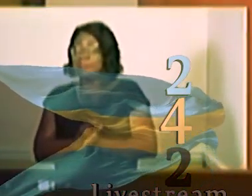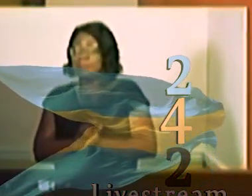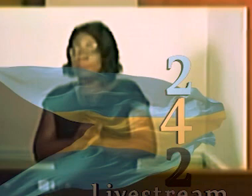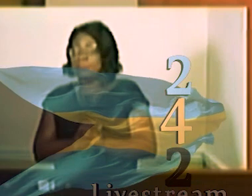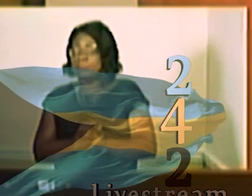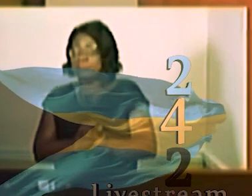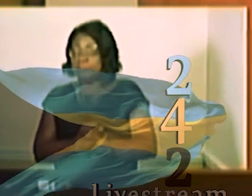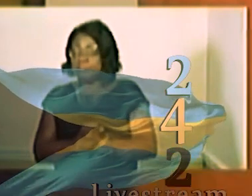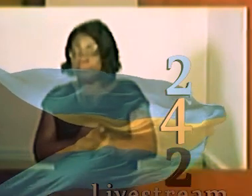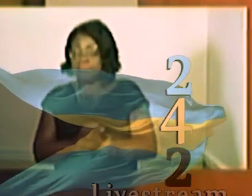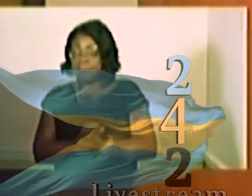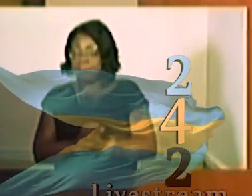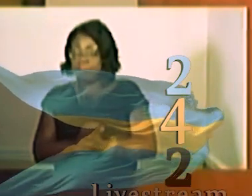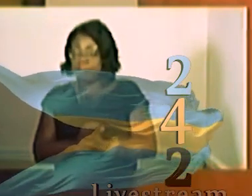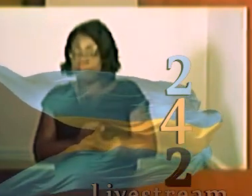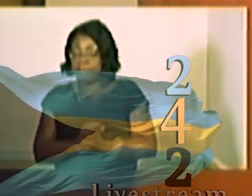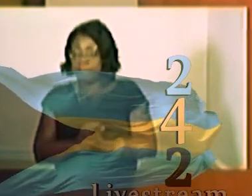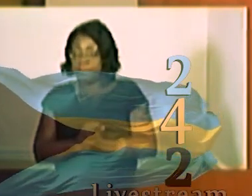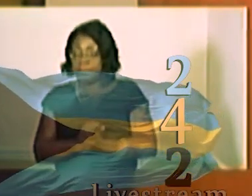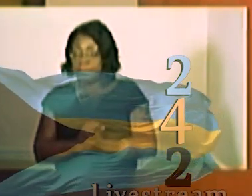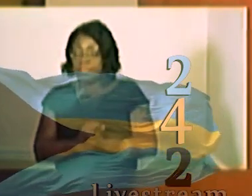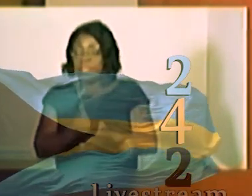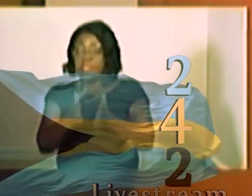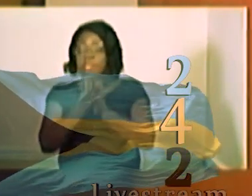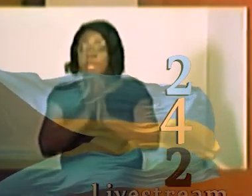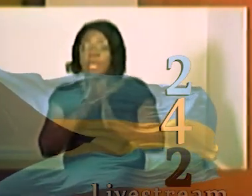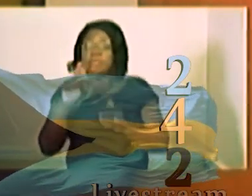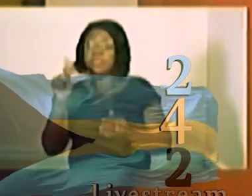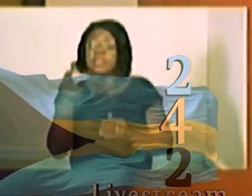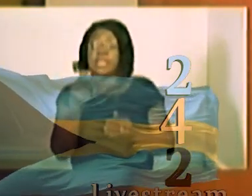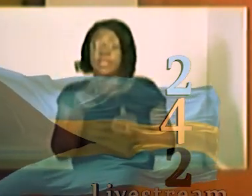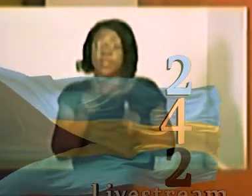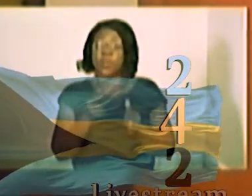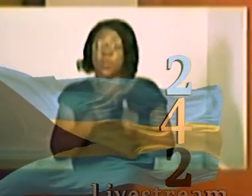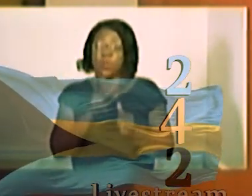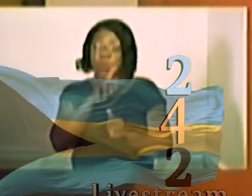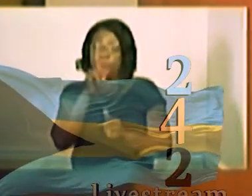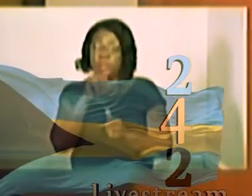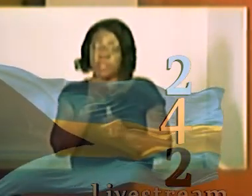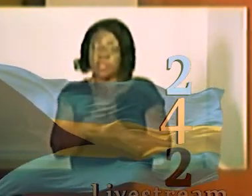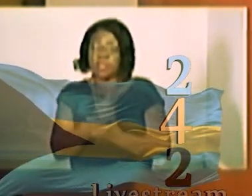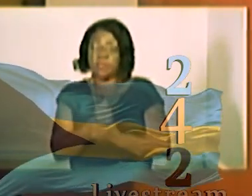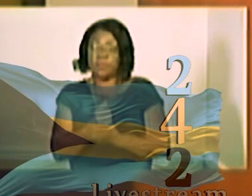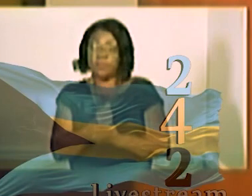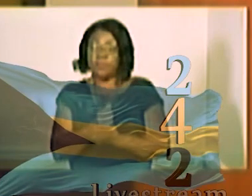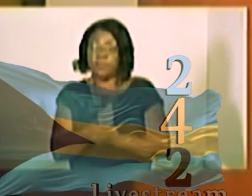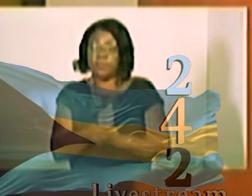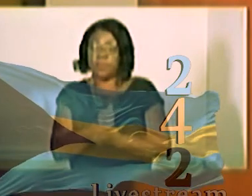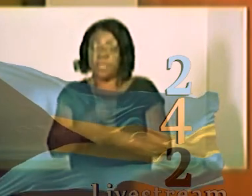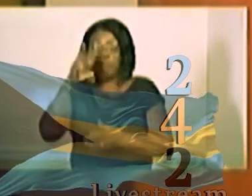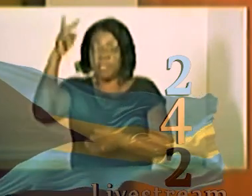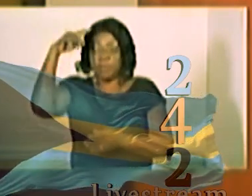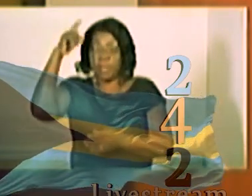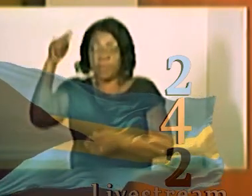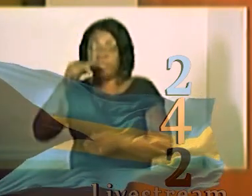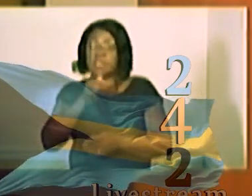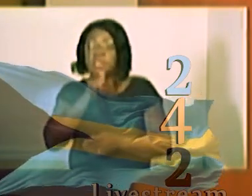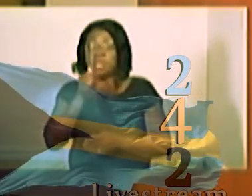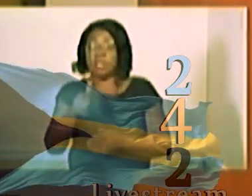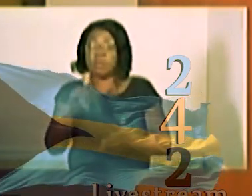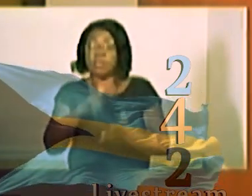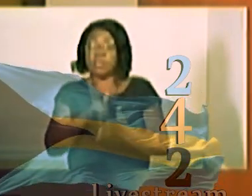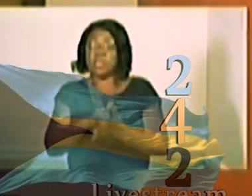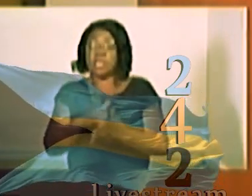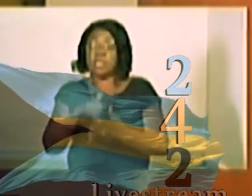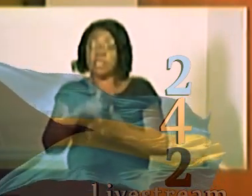Yes, you may. Can I ask my second question, please? Yes, you may. Thank you. The Prime Minister just announced that the